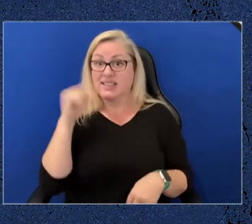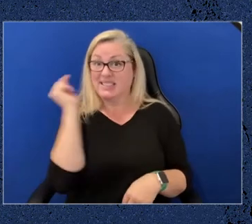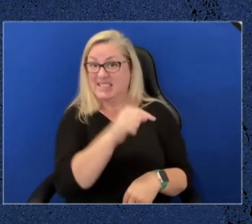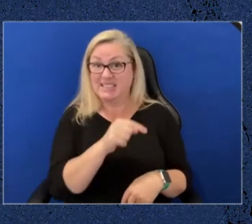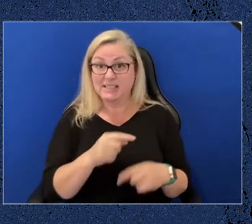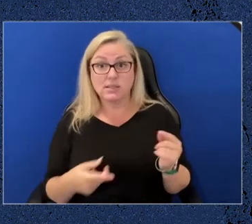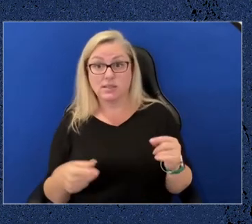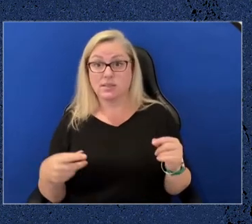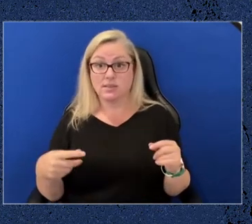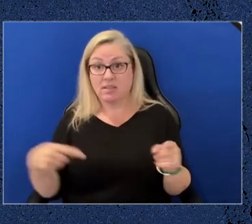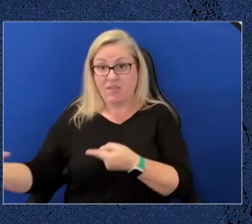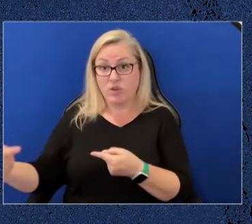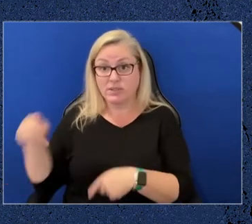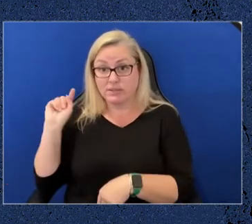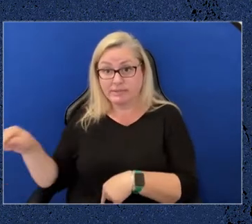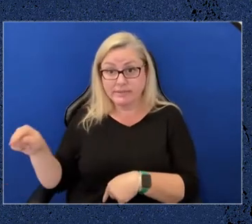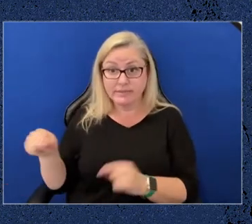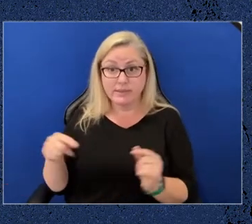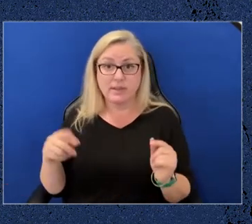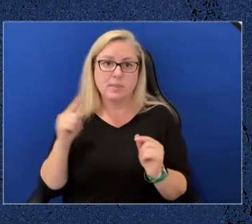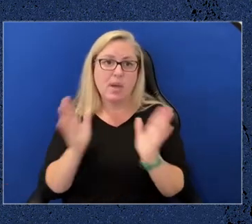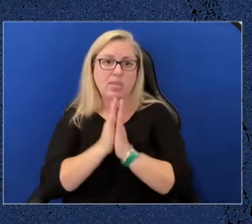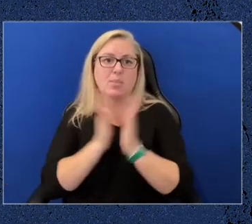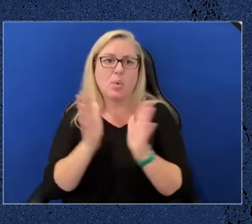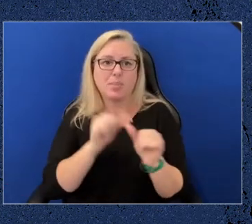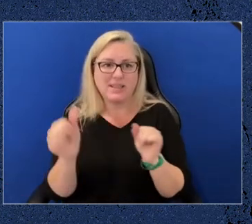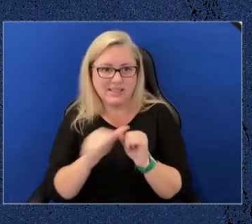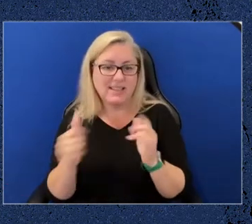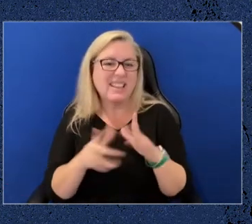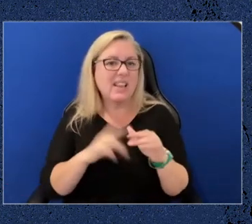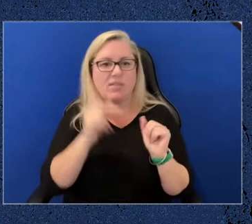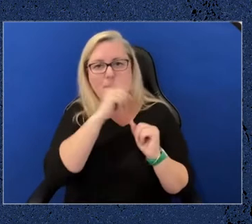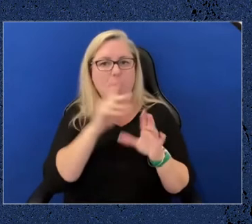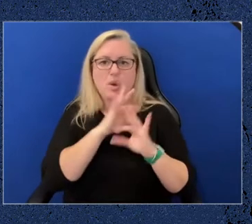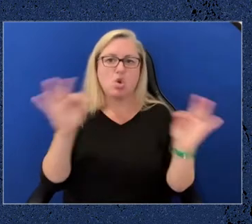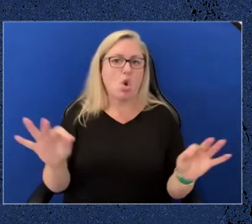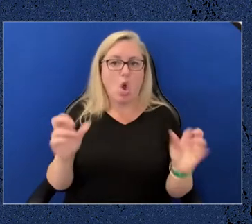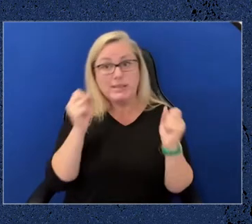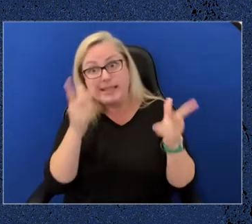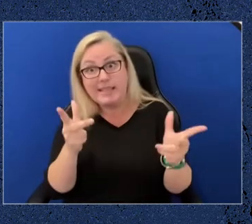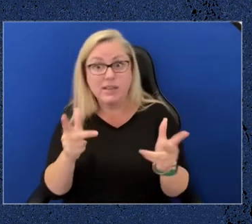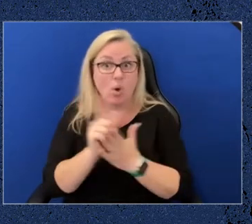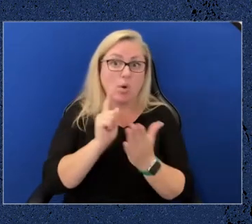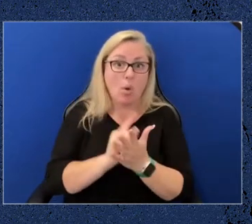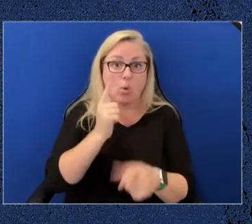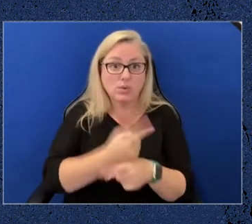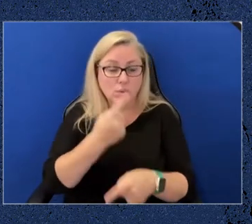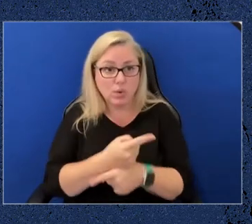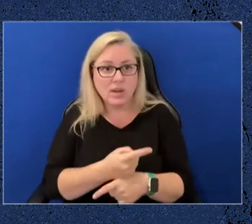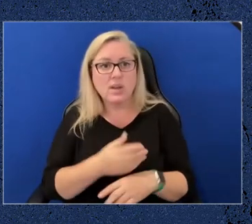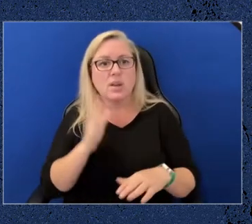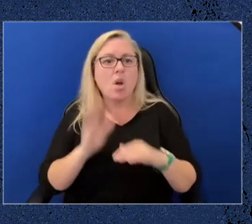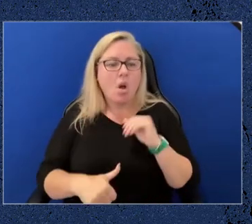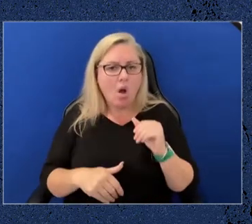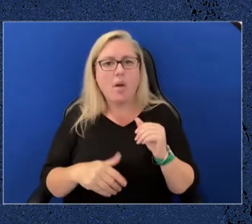there's just so much legal stuff. But the book is much better for those who aren't into all the legal jargon. There's a fabulous section there on Indigenous ontology about how it is